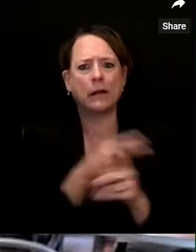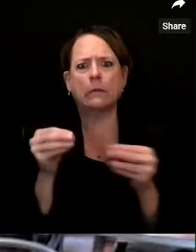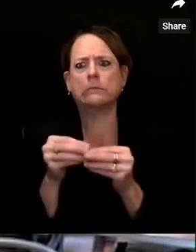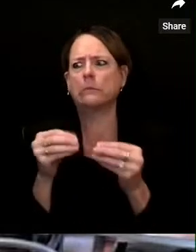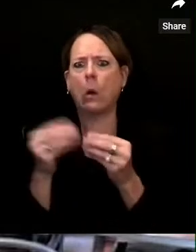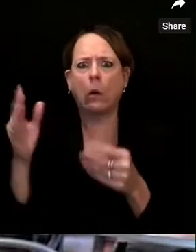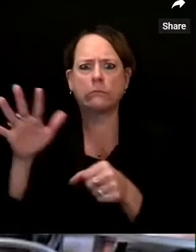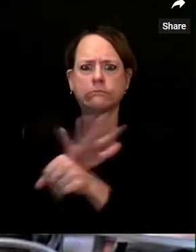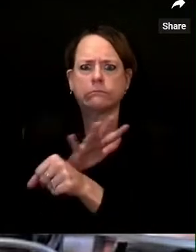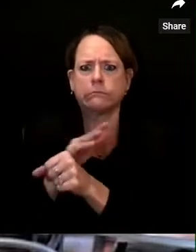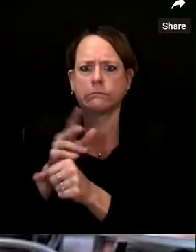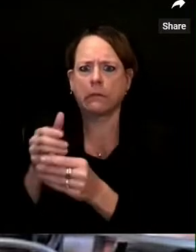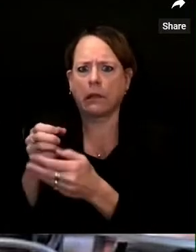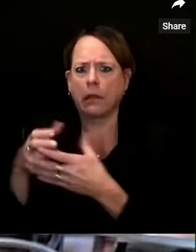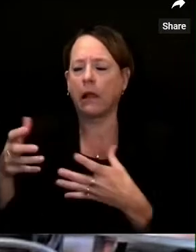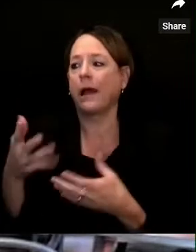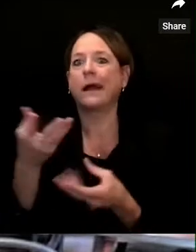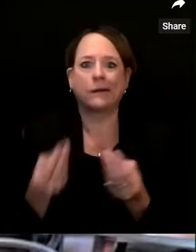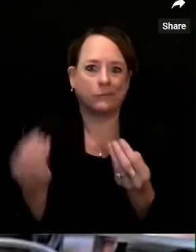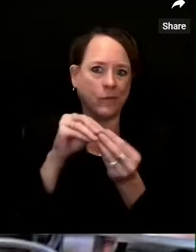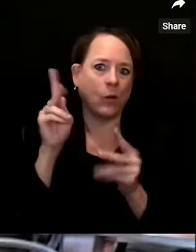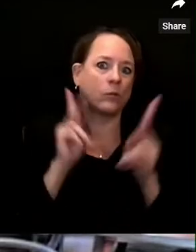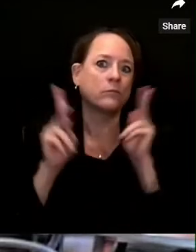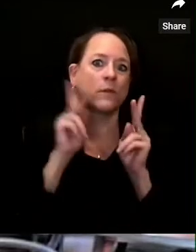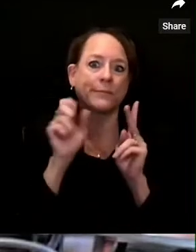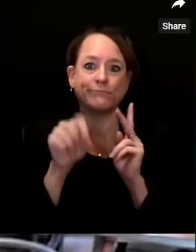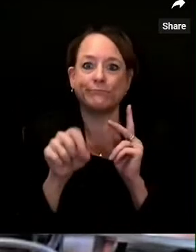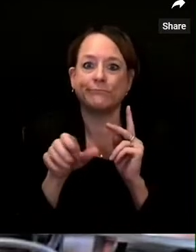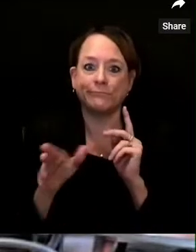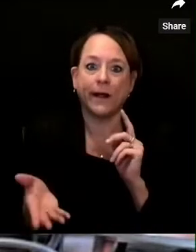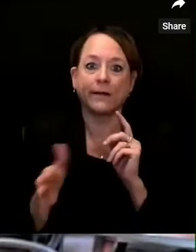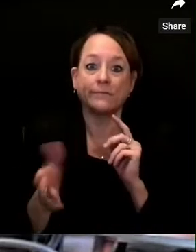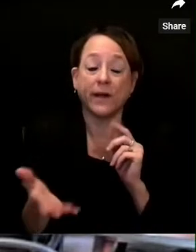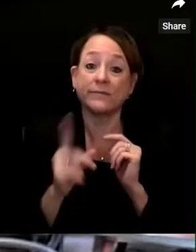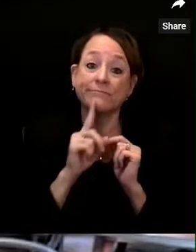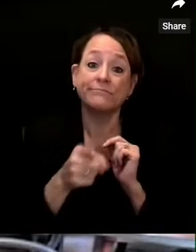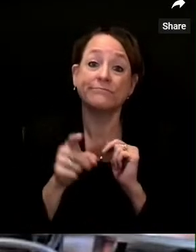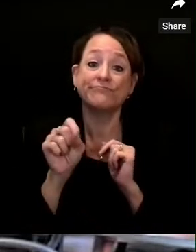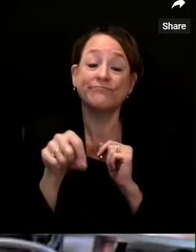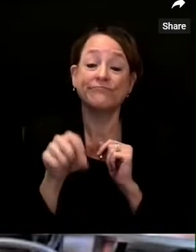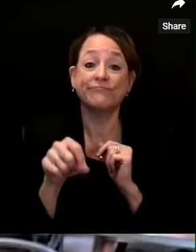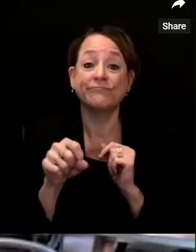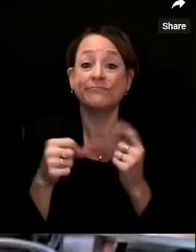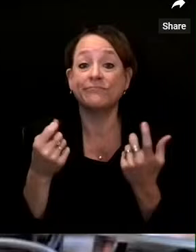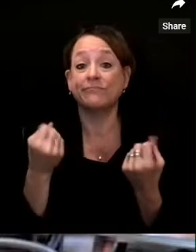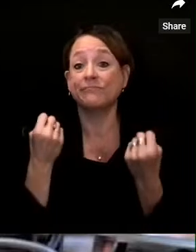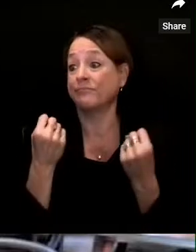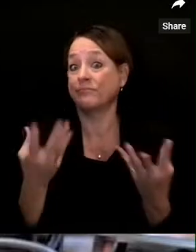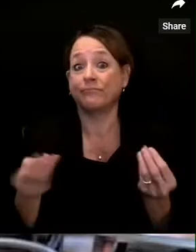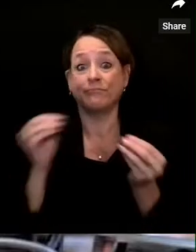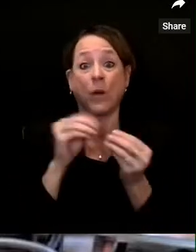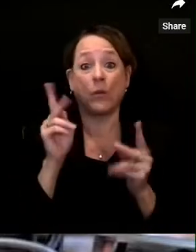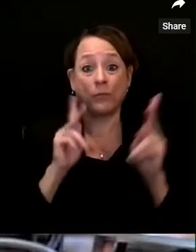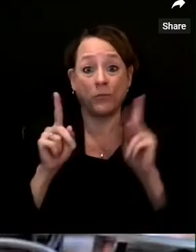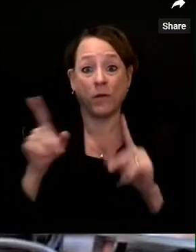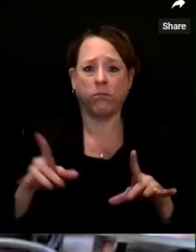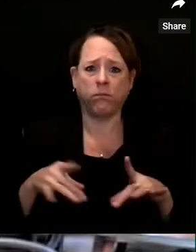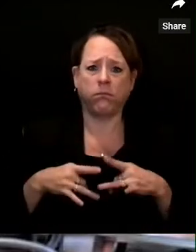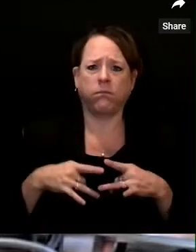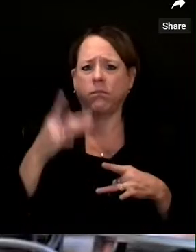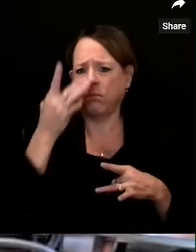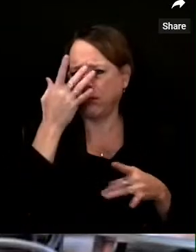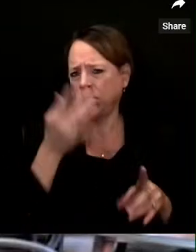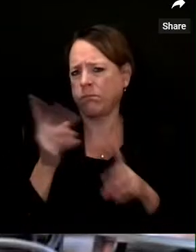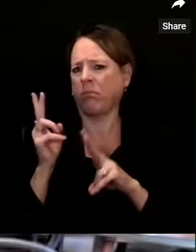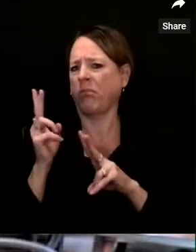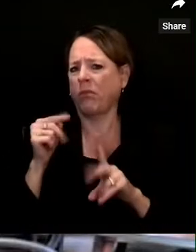have more people contracting COVID-19, we should expect that we will see, as we are seeing, more hospitalizations, and